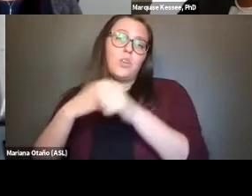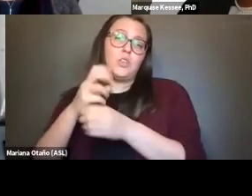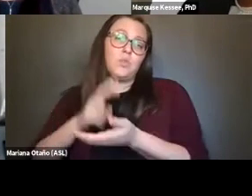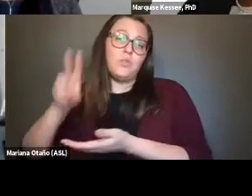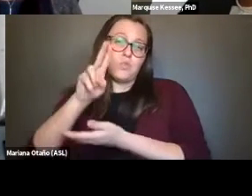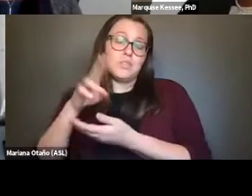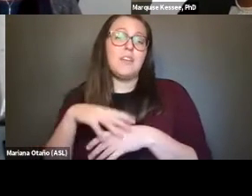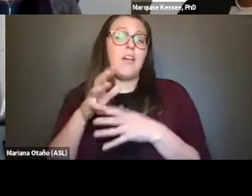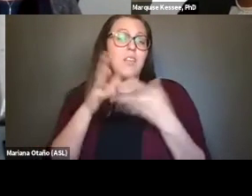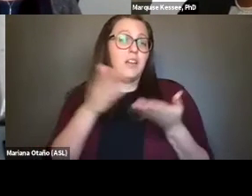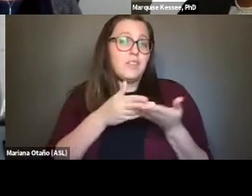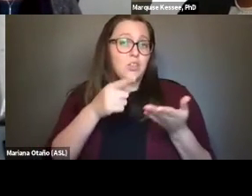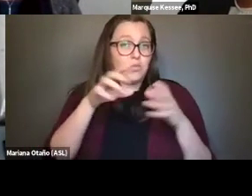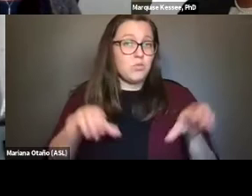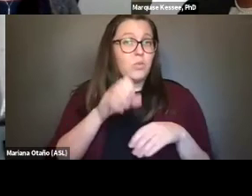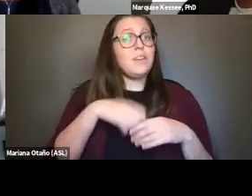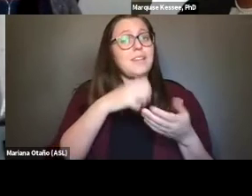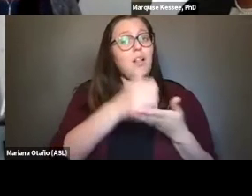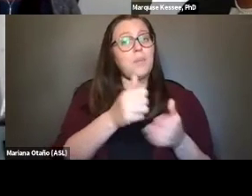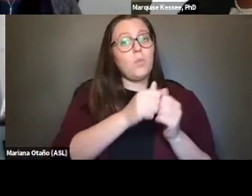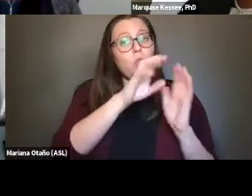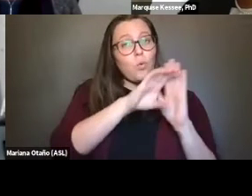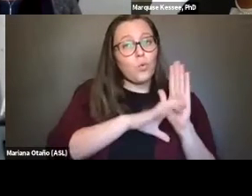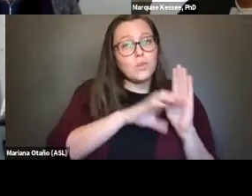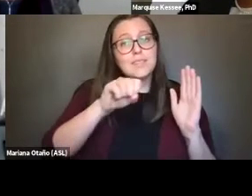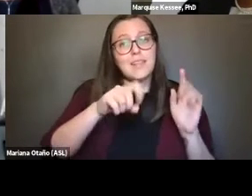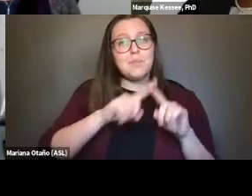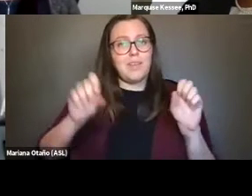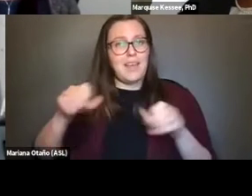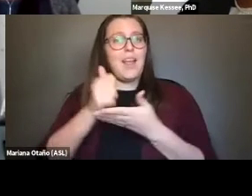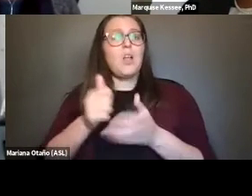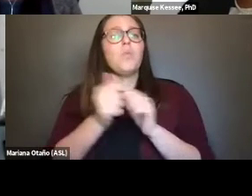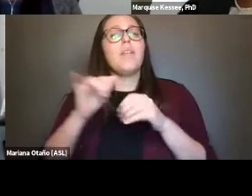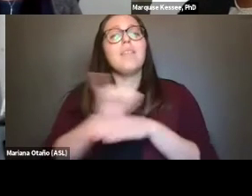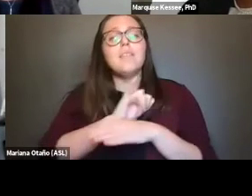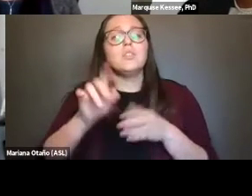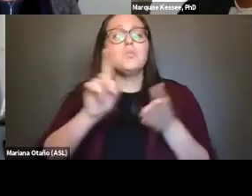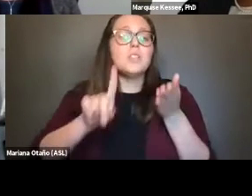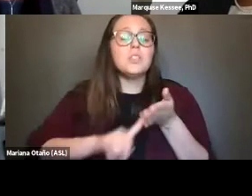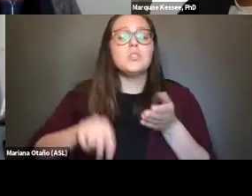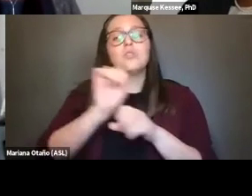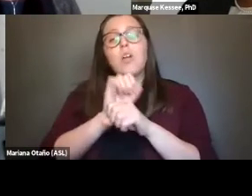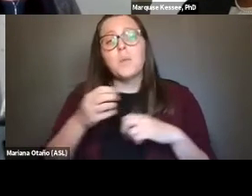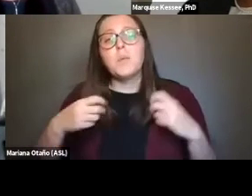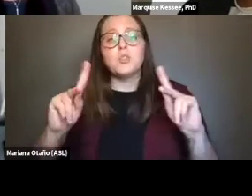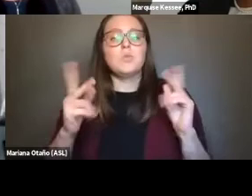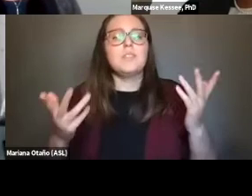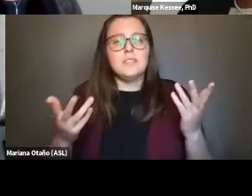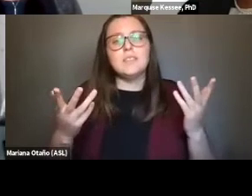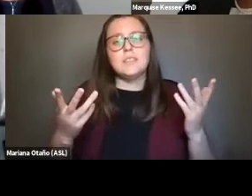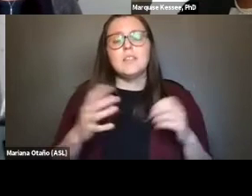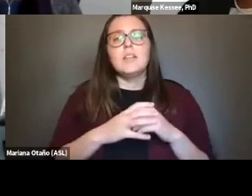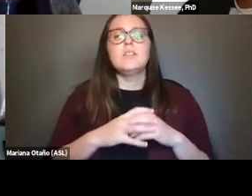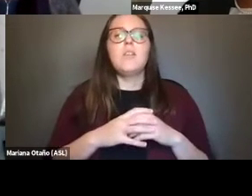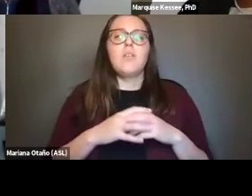helping with your courses, but it's also helping with things like internships, research, graduate programs, job opportunities. So continue to build that